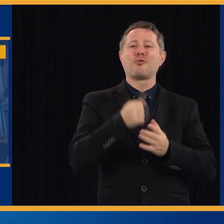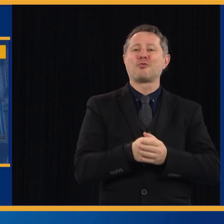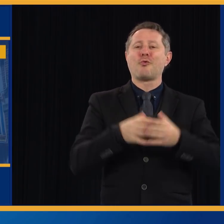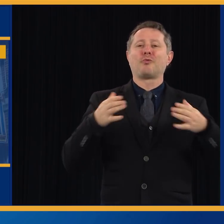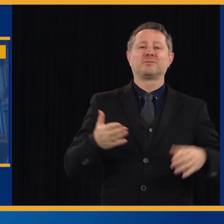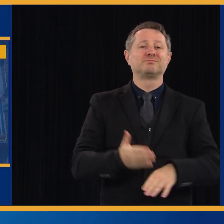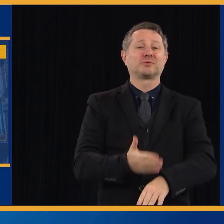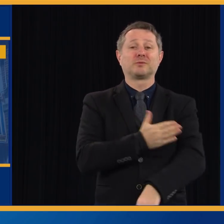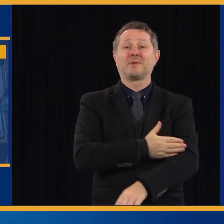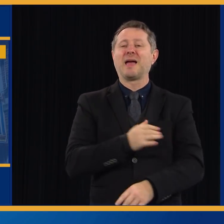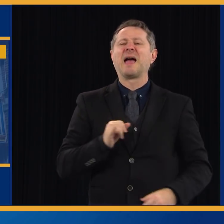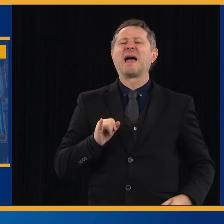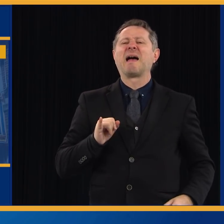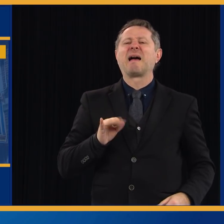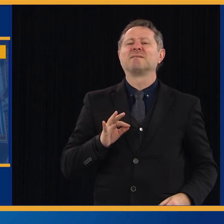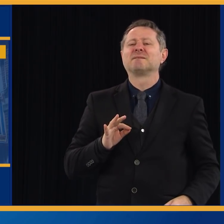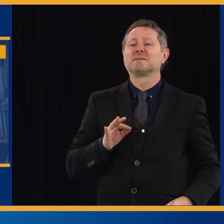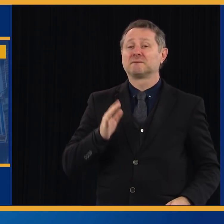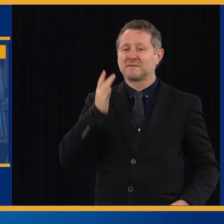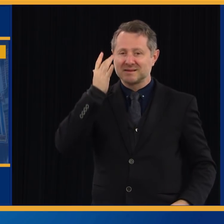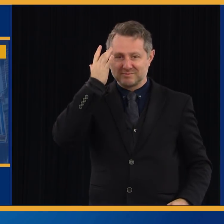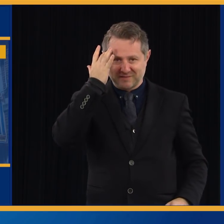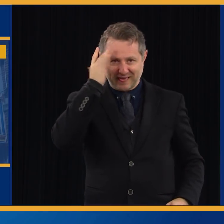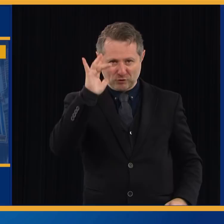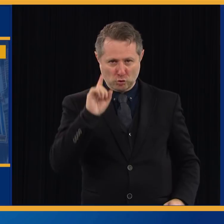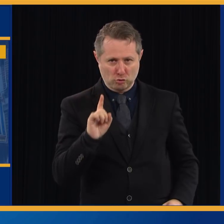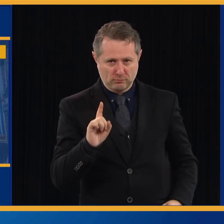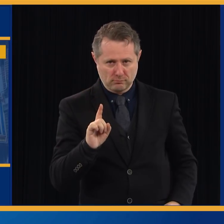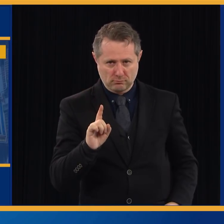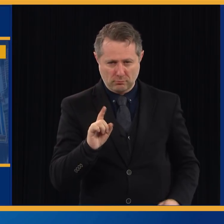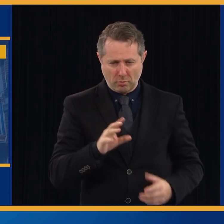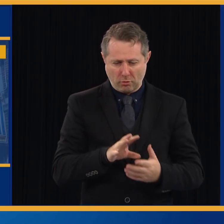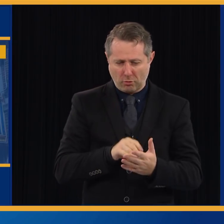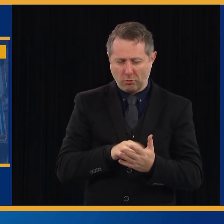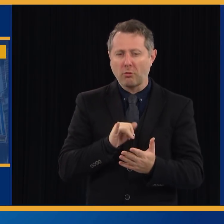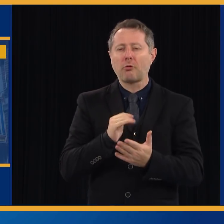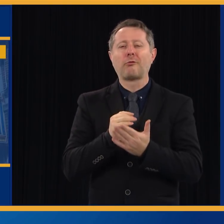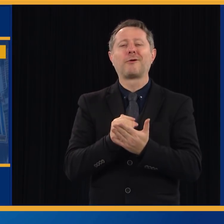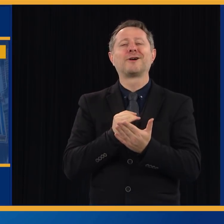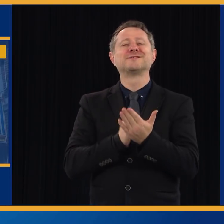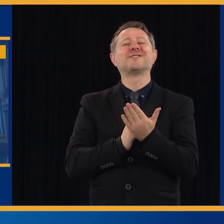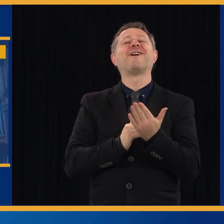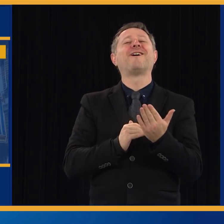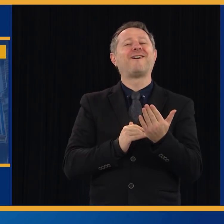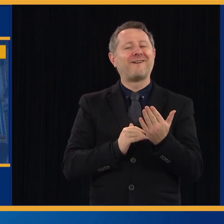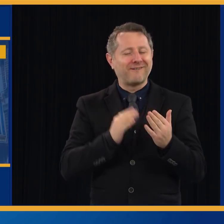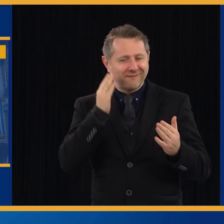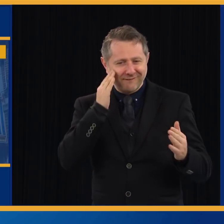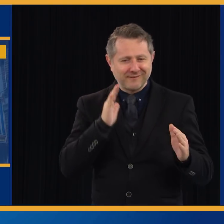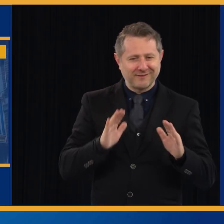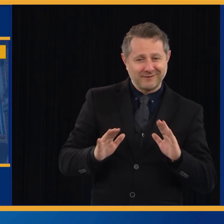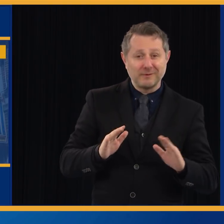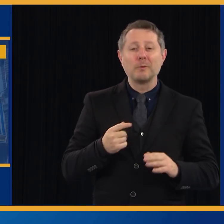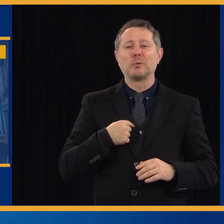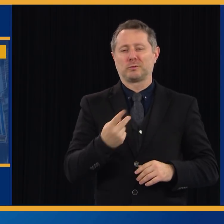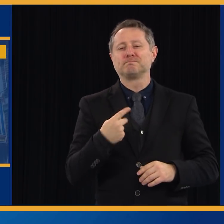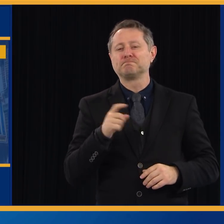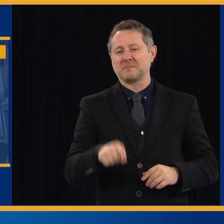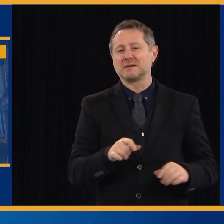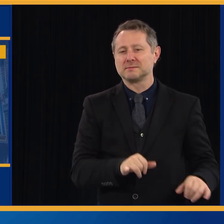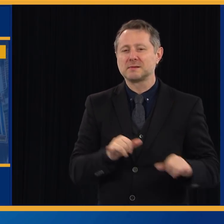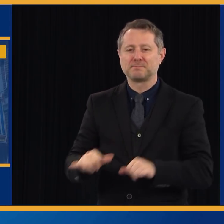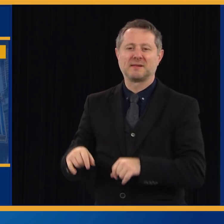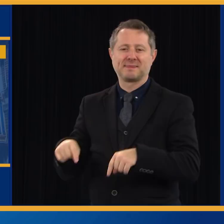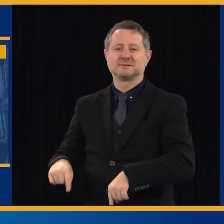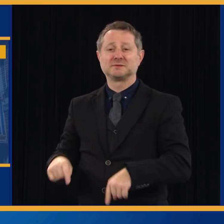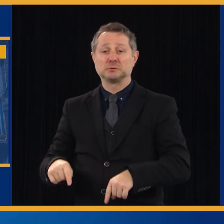to learn from them and to get the message from them. And that's what we have to do here. We have to do it individually. We have to do